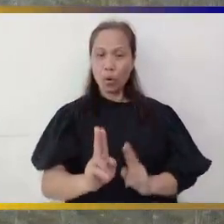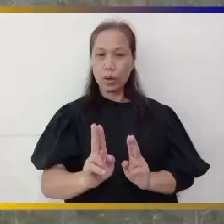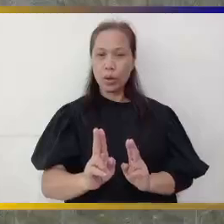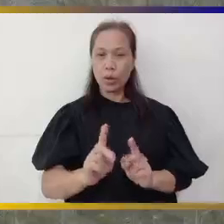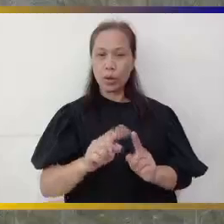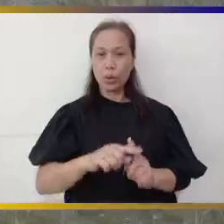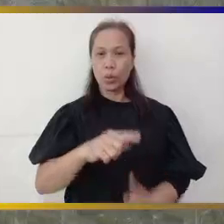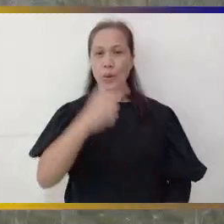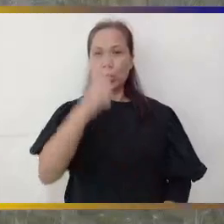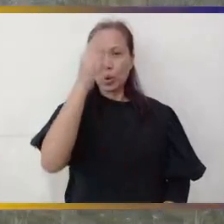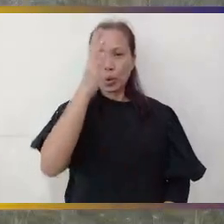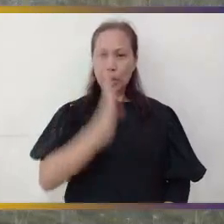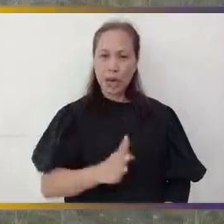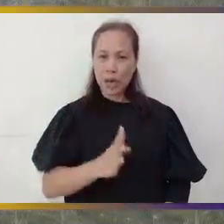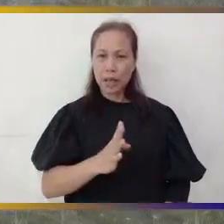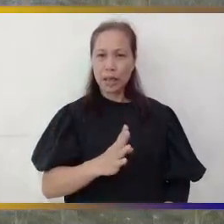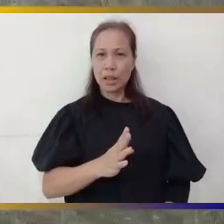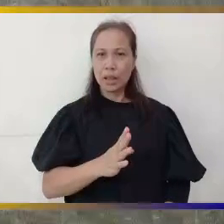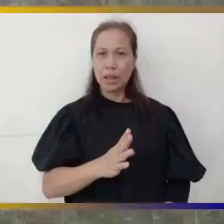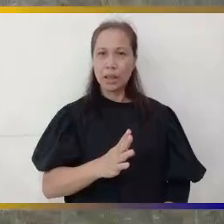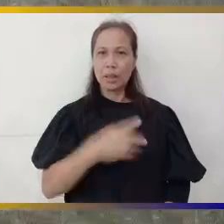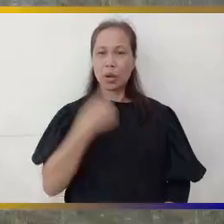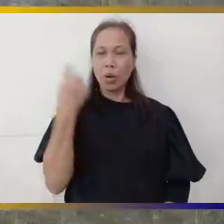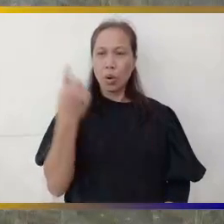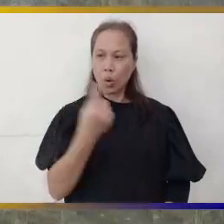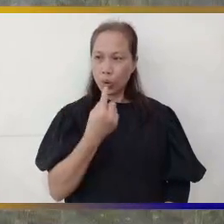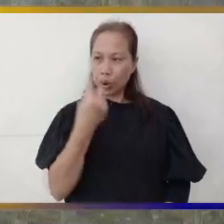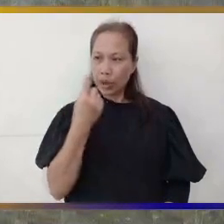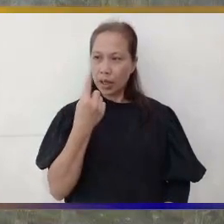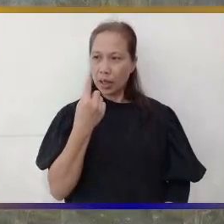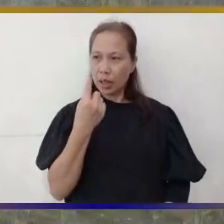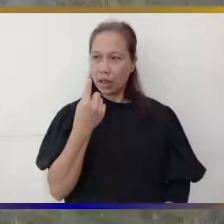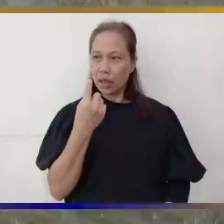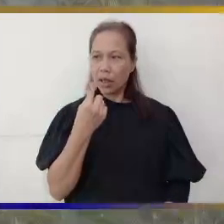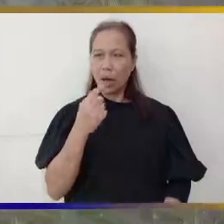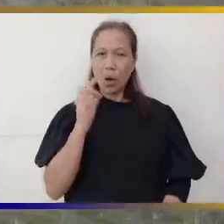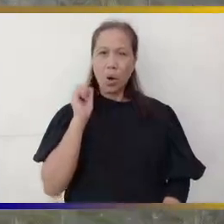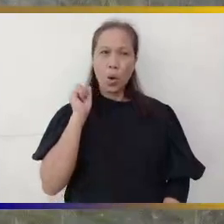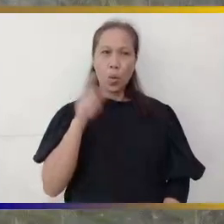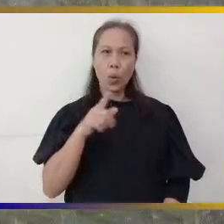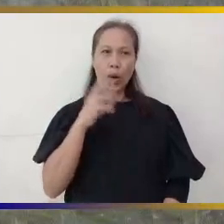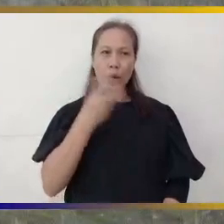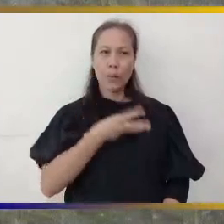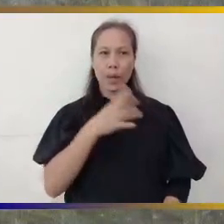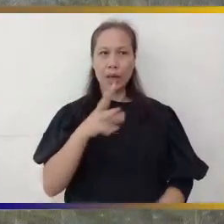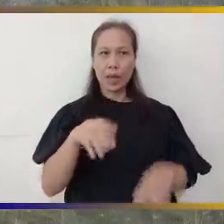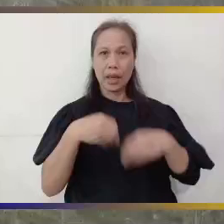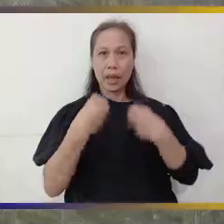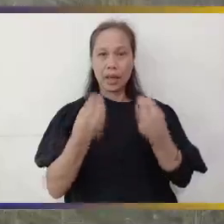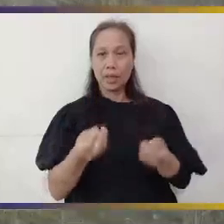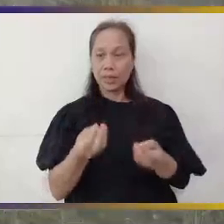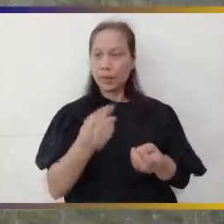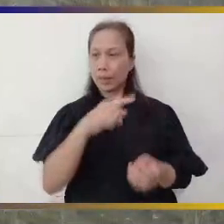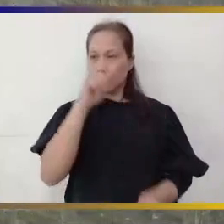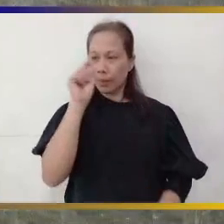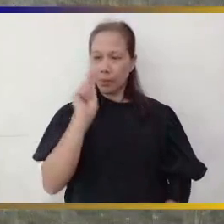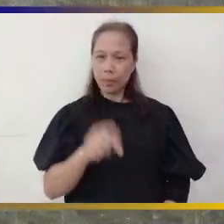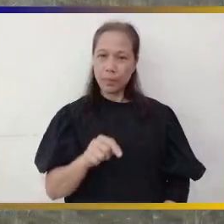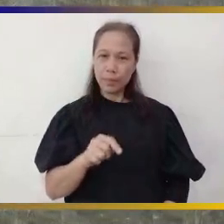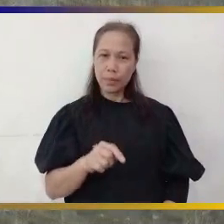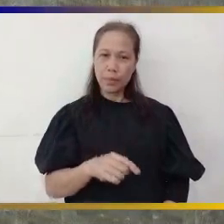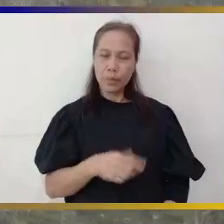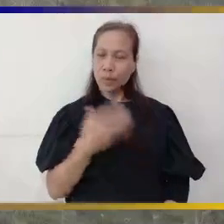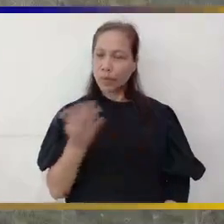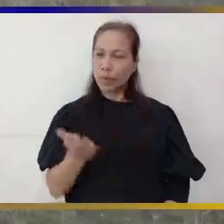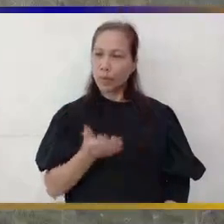him Will you give him see what is amazing here mga